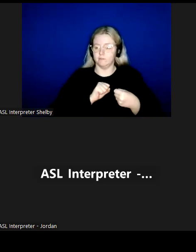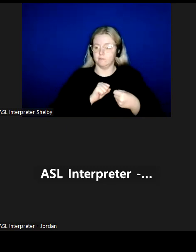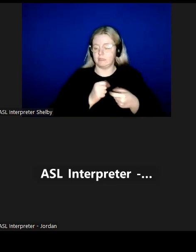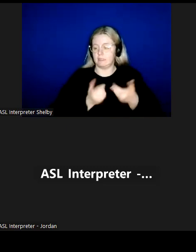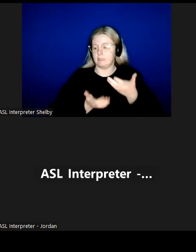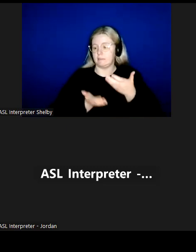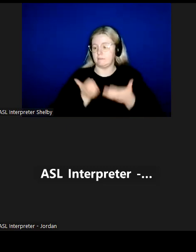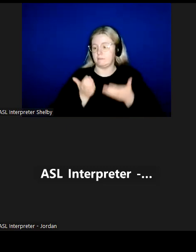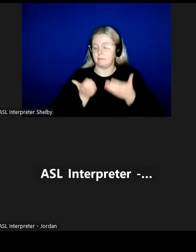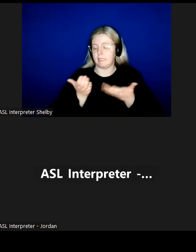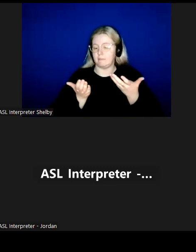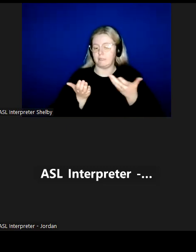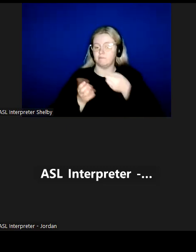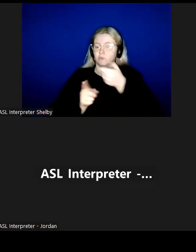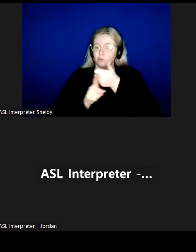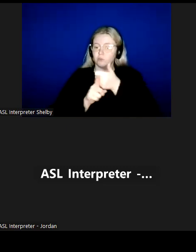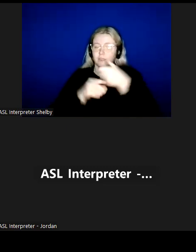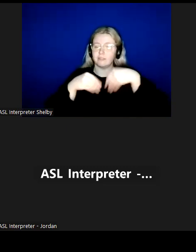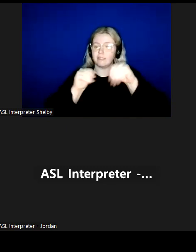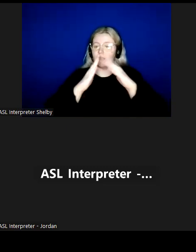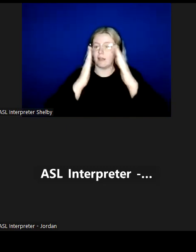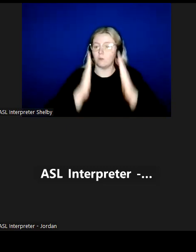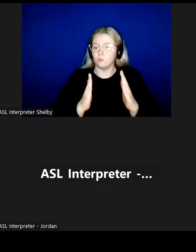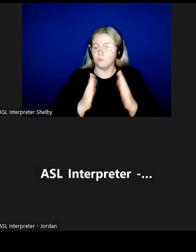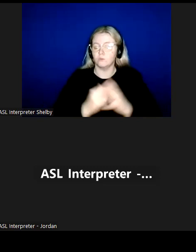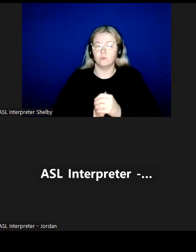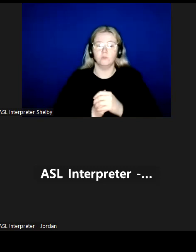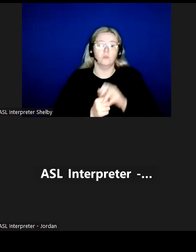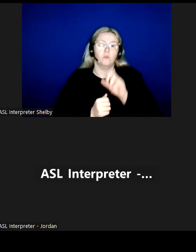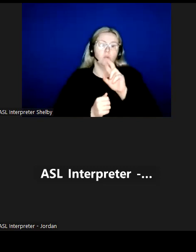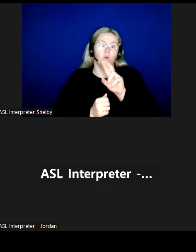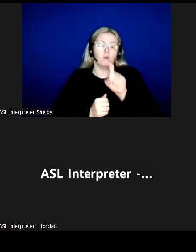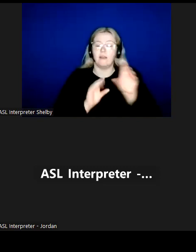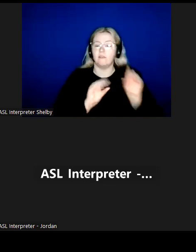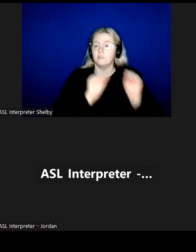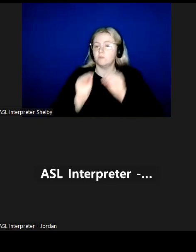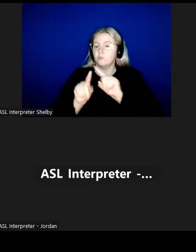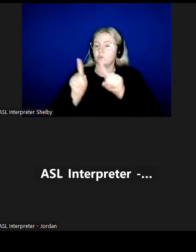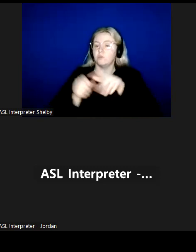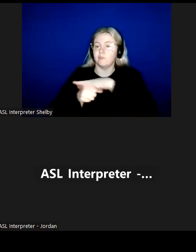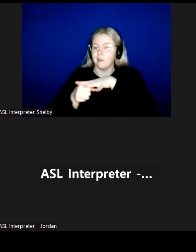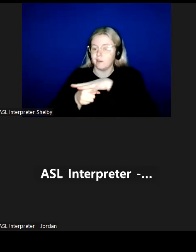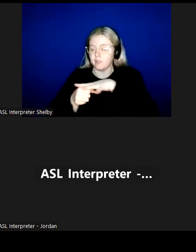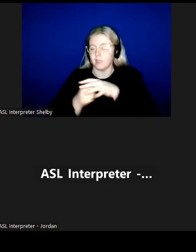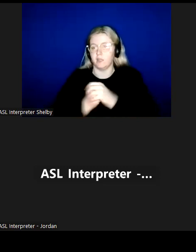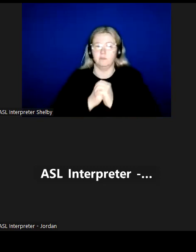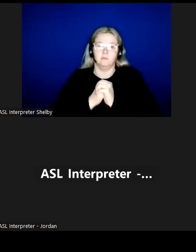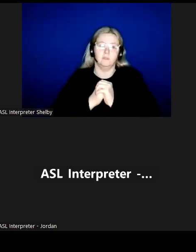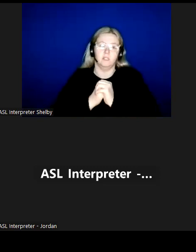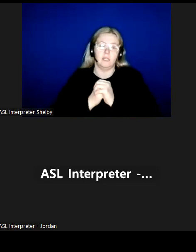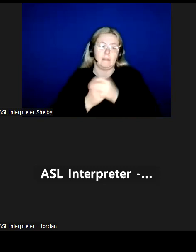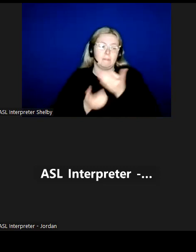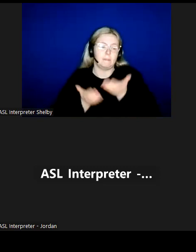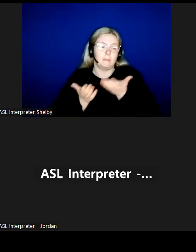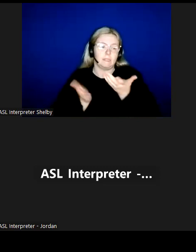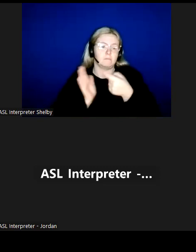maybe you have to sell a home. Maybe you have to move to a different region of the province. Maybe